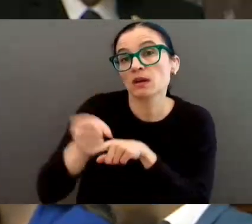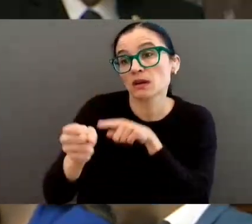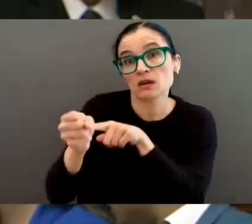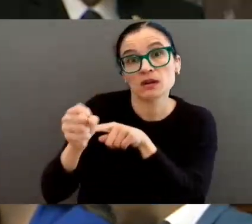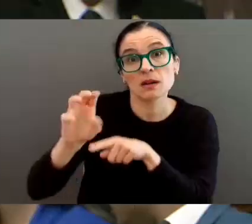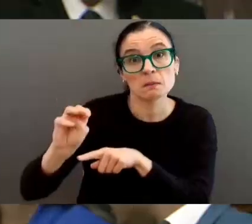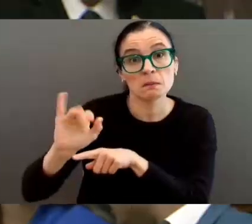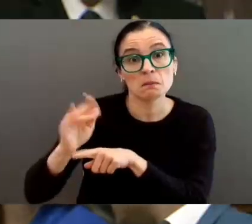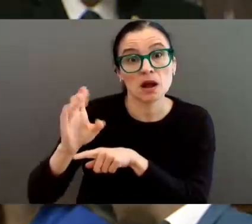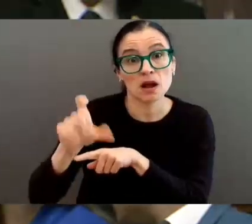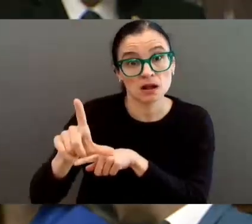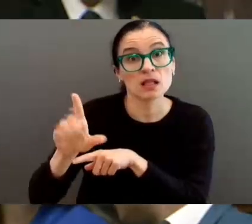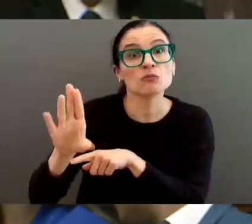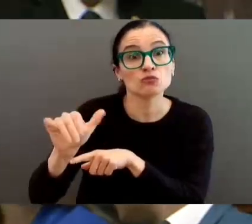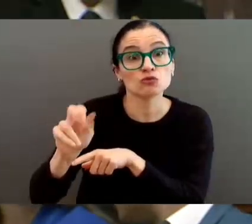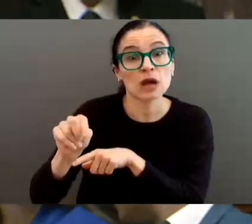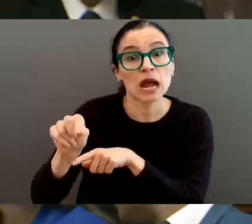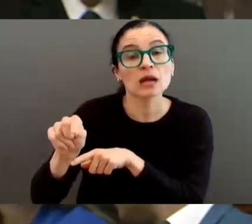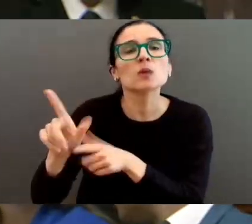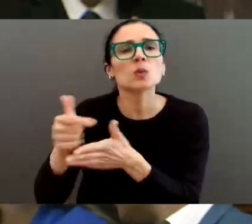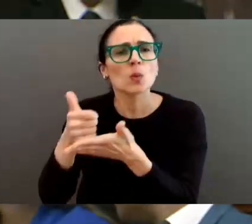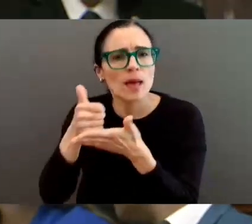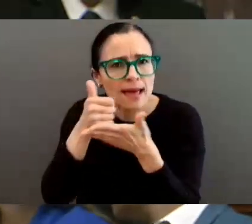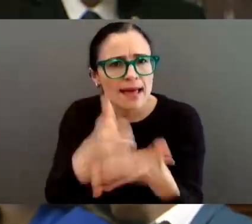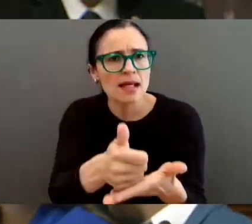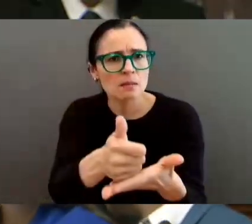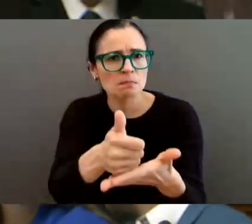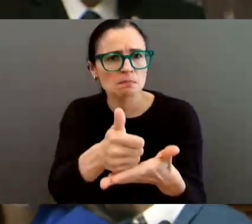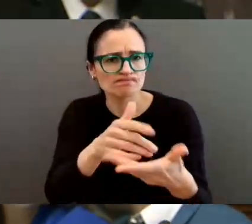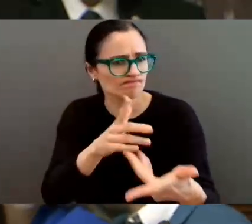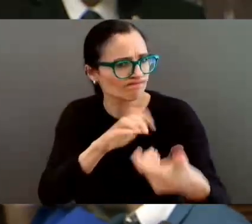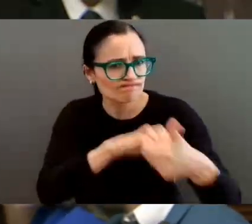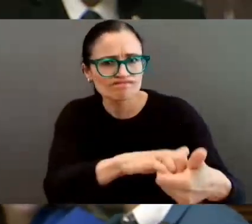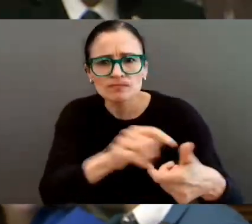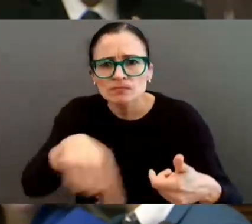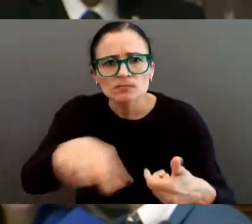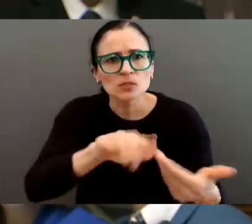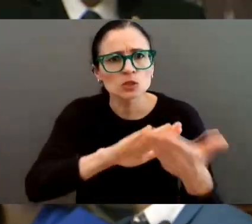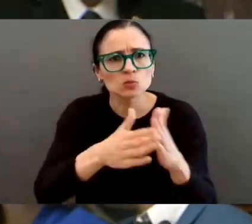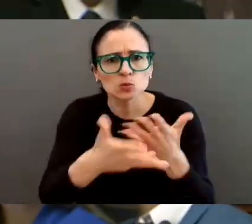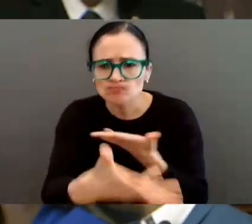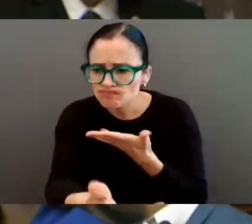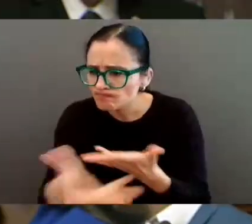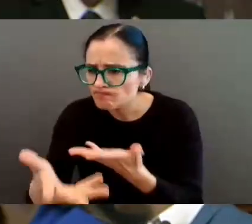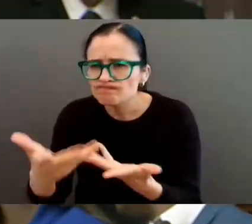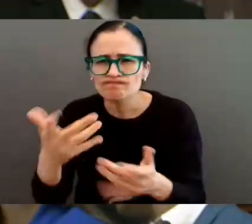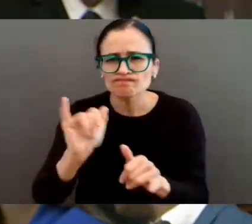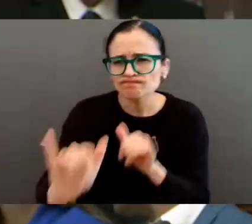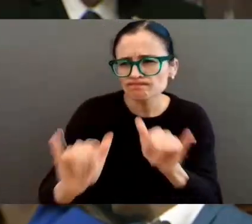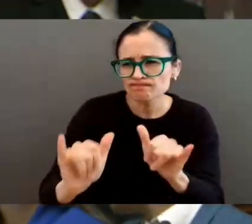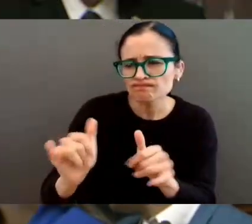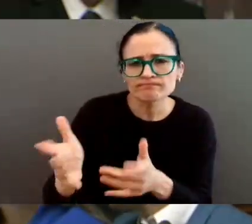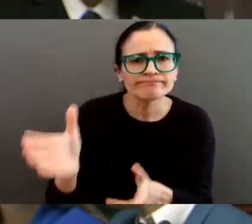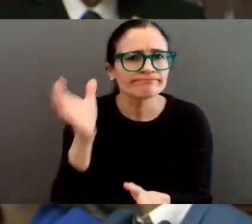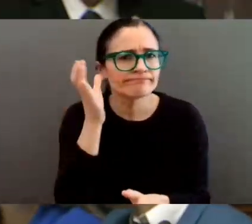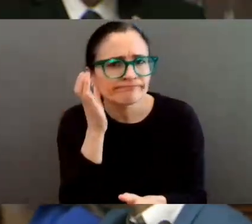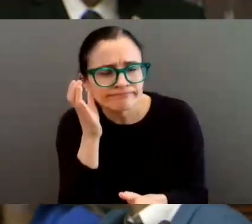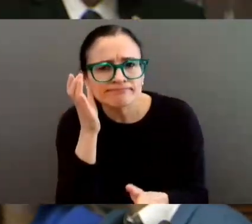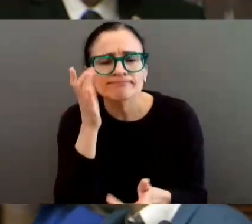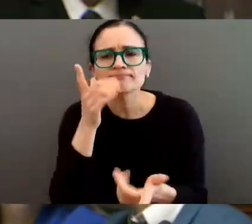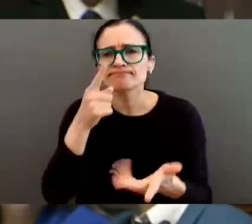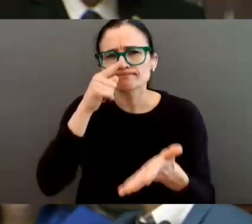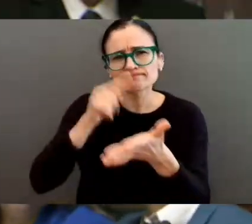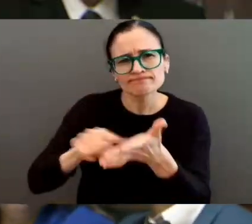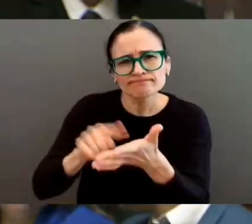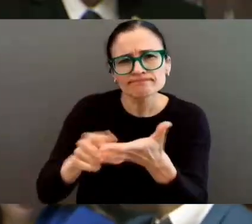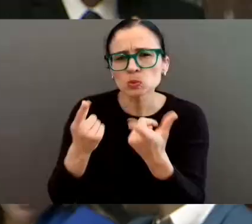to evaluate the work that we've done, to identify solutions to the gaps and the work that remains ahead of us, work that